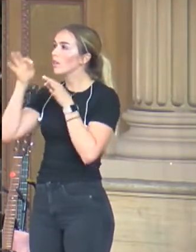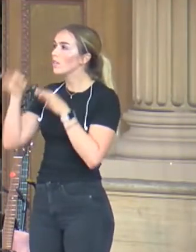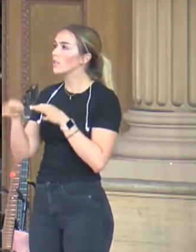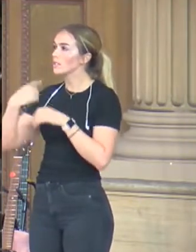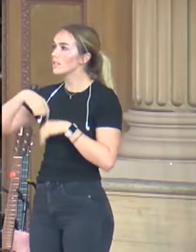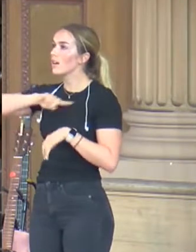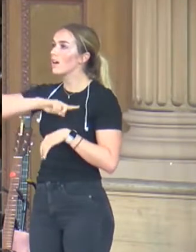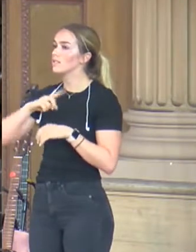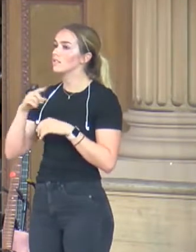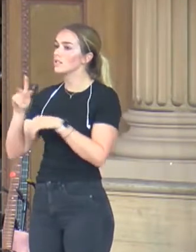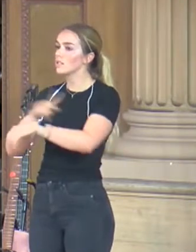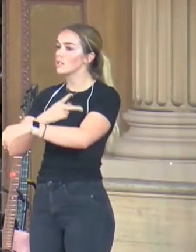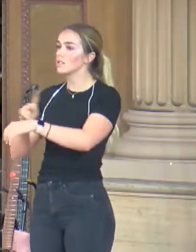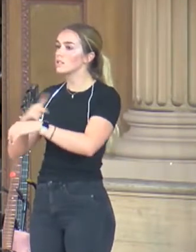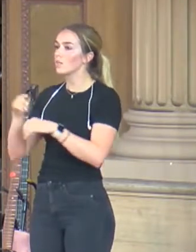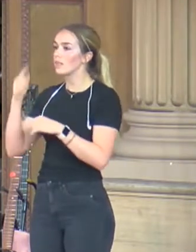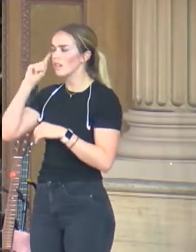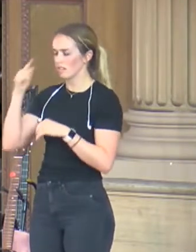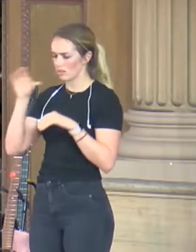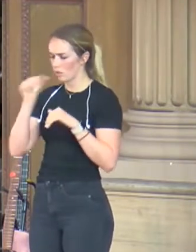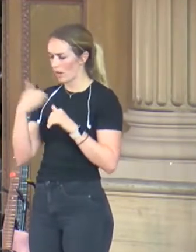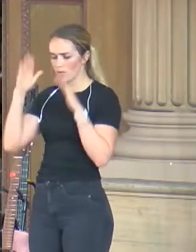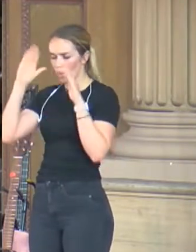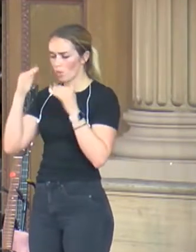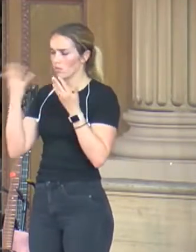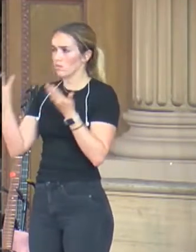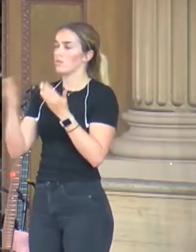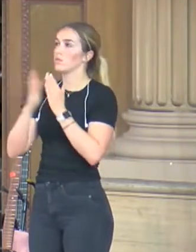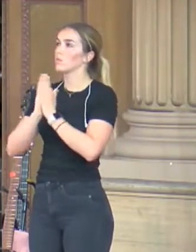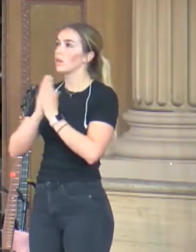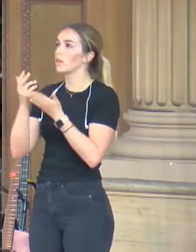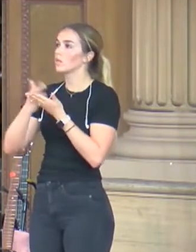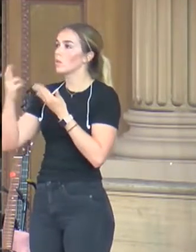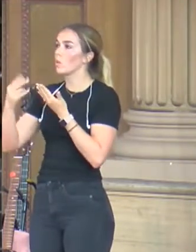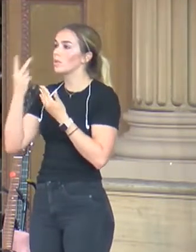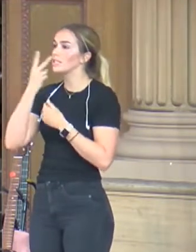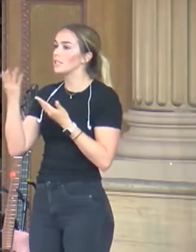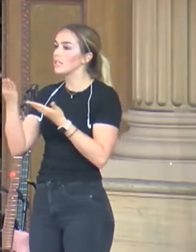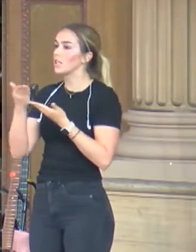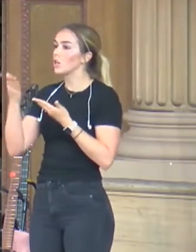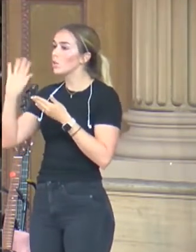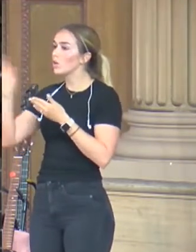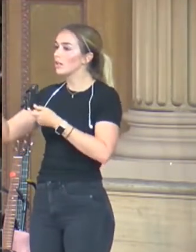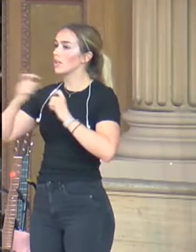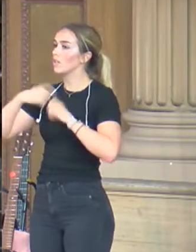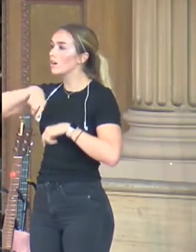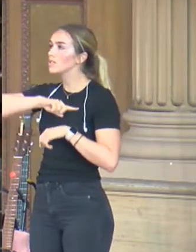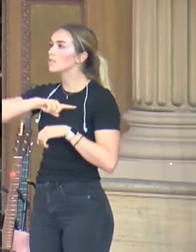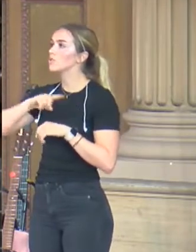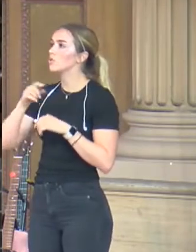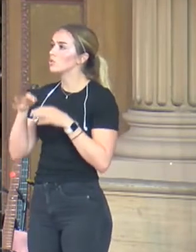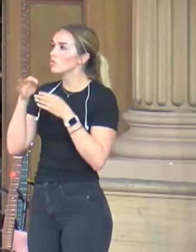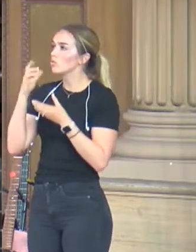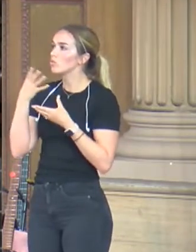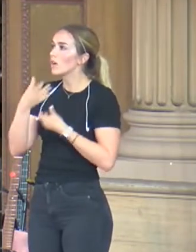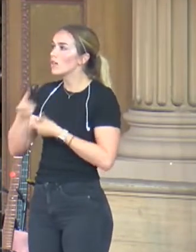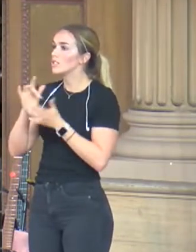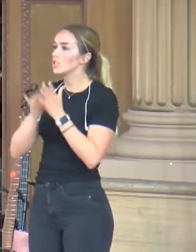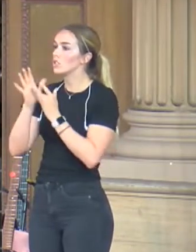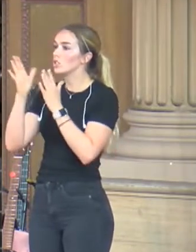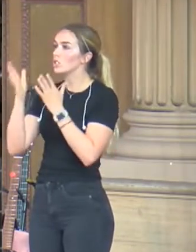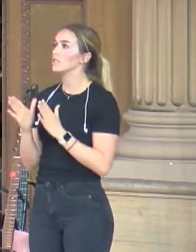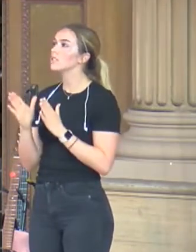to us, even in this psalm that seems hopeless. And I pray that as a result of what we see here, you would give us hope. You would give us trust in Jesus, that you